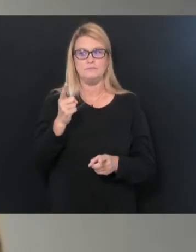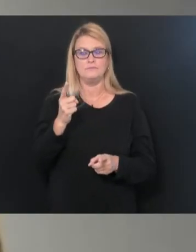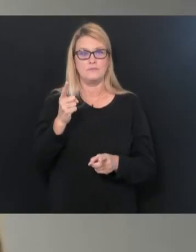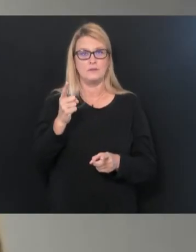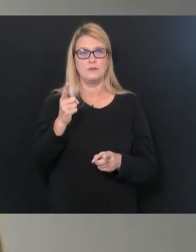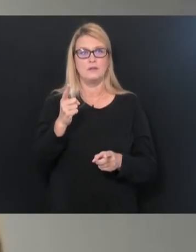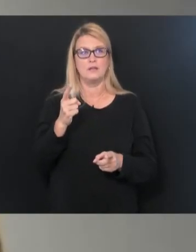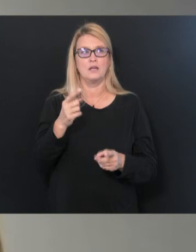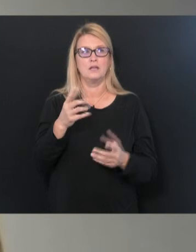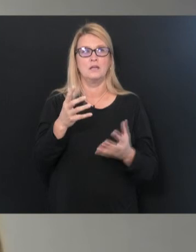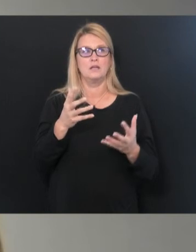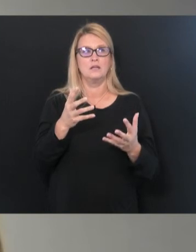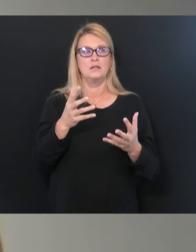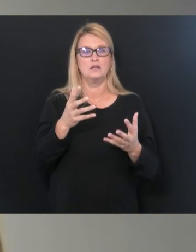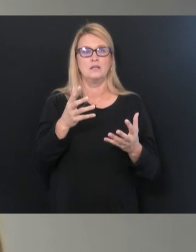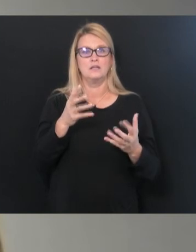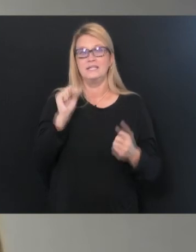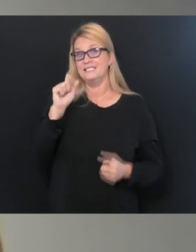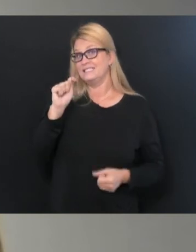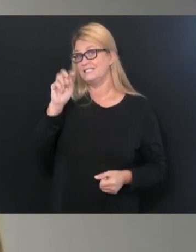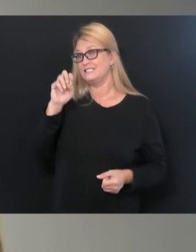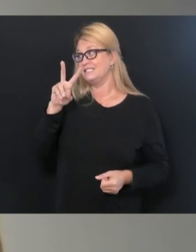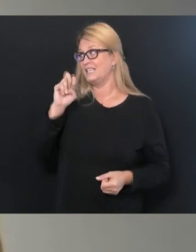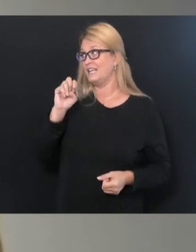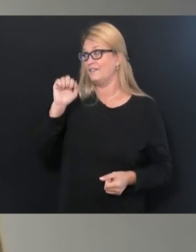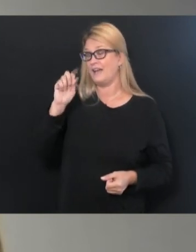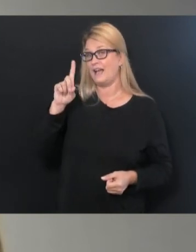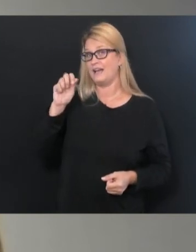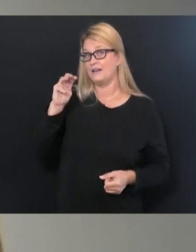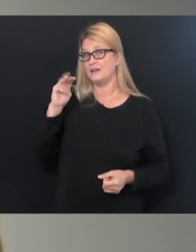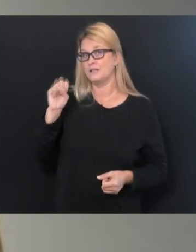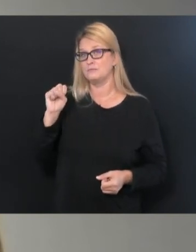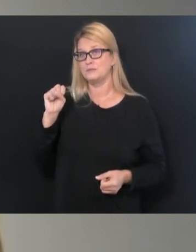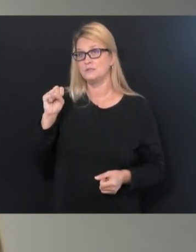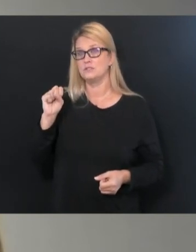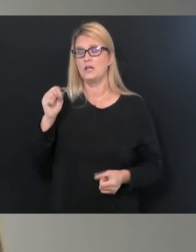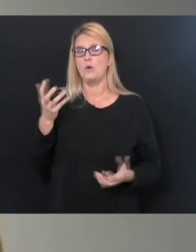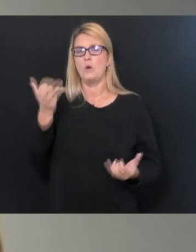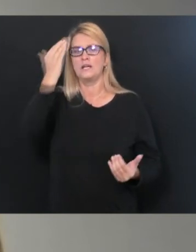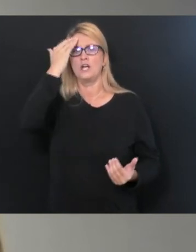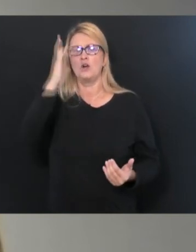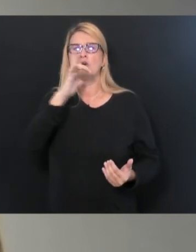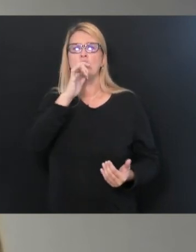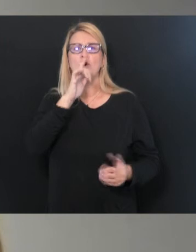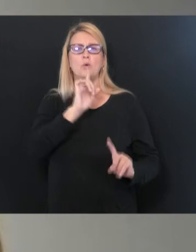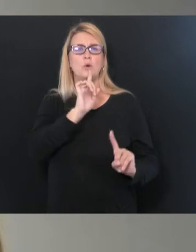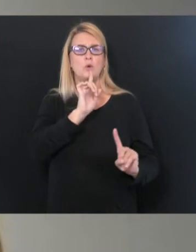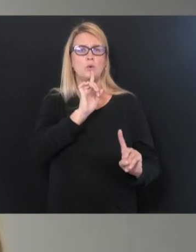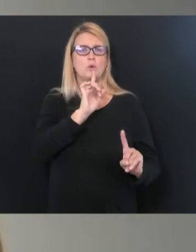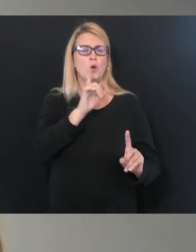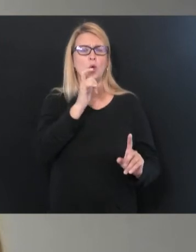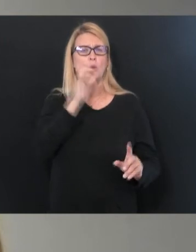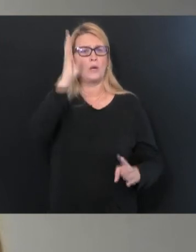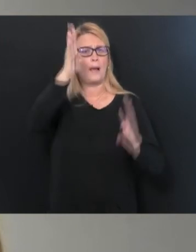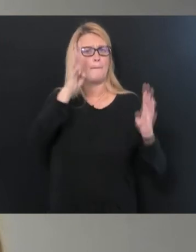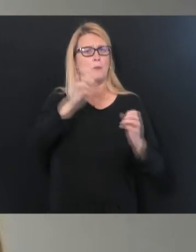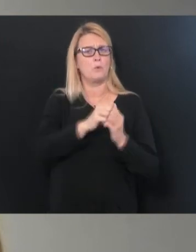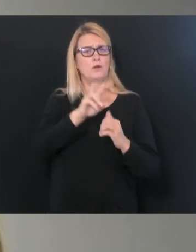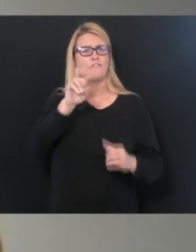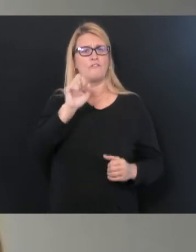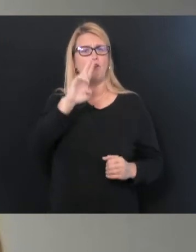go back to Steve Adams' initial question, which was who came up with this. I apologize, Steve, I left that out. We have a